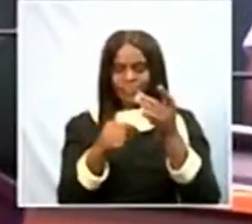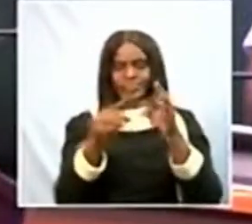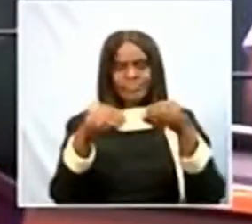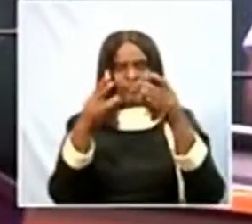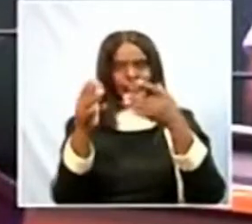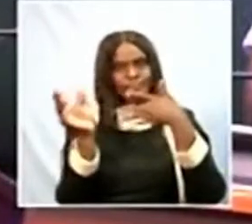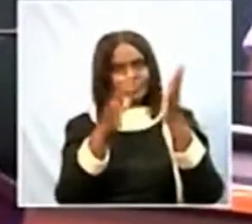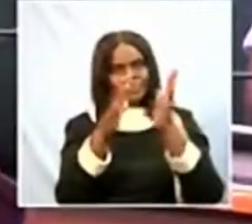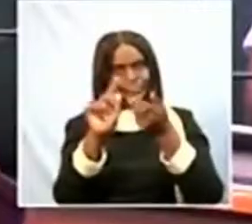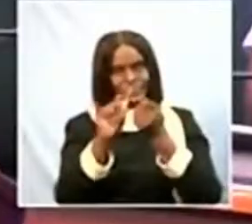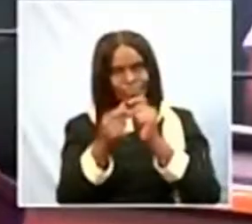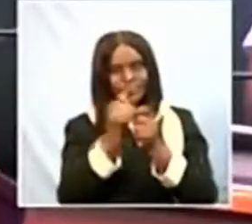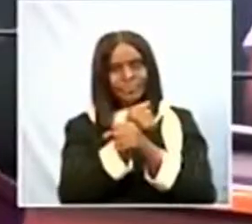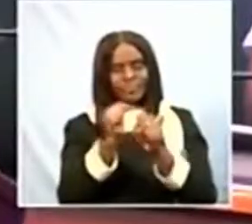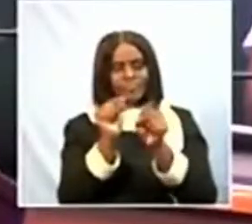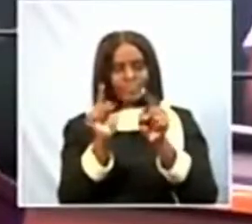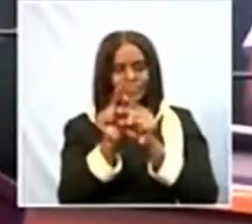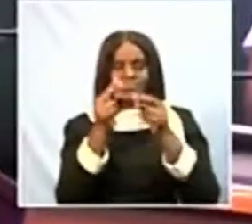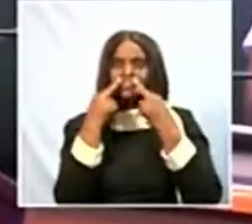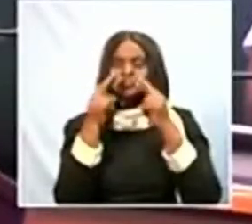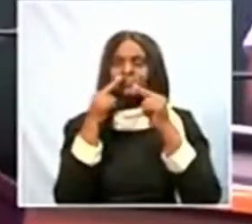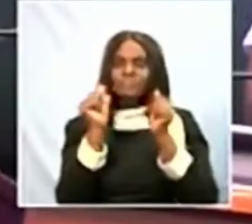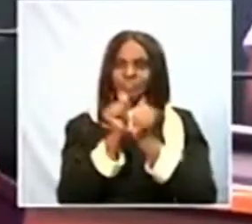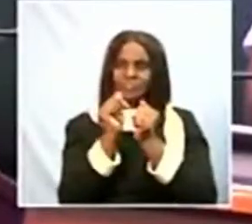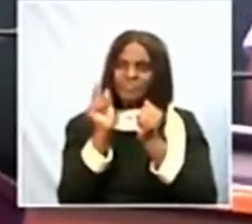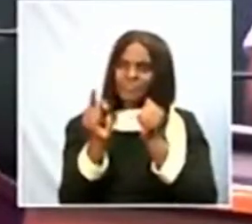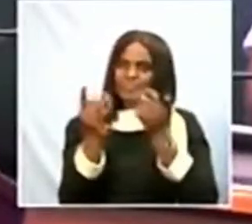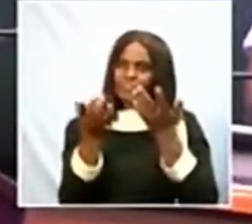climate change. Madam Speaker, if we also resort to using